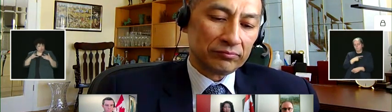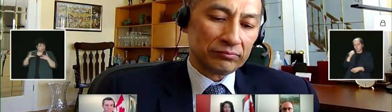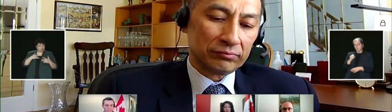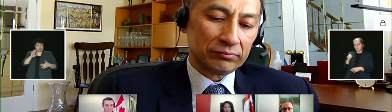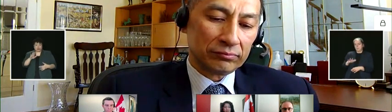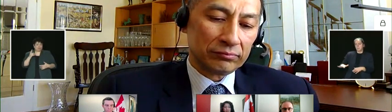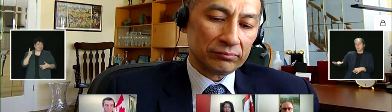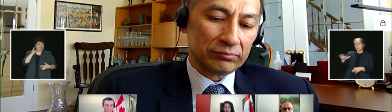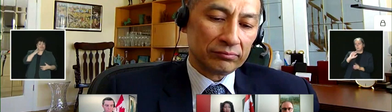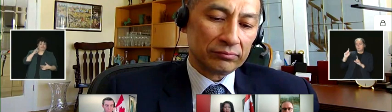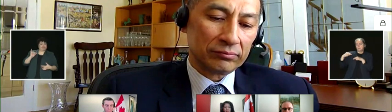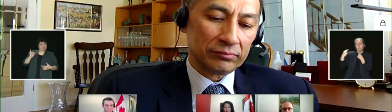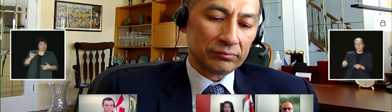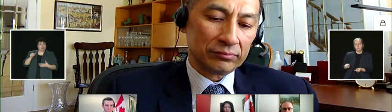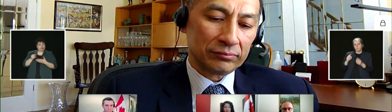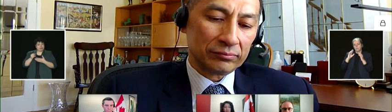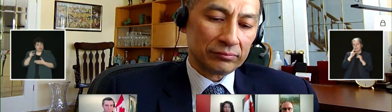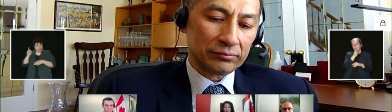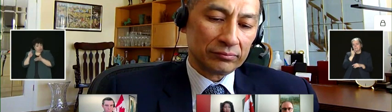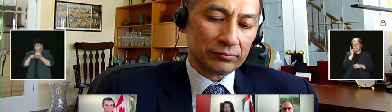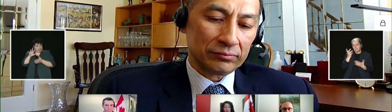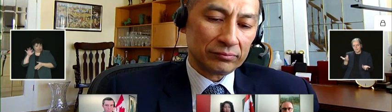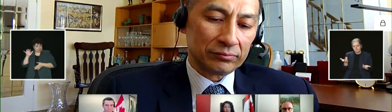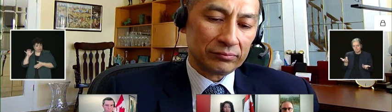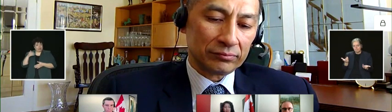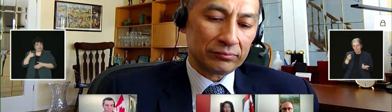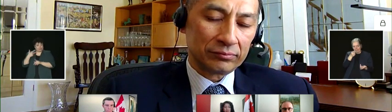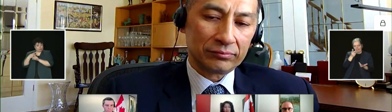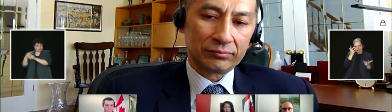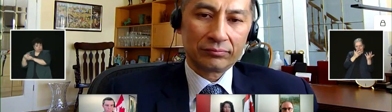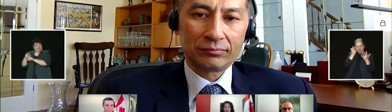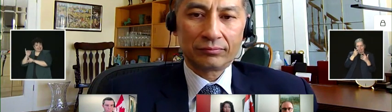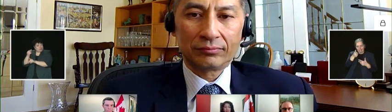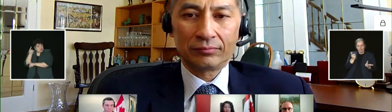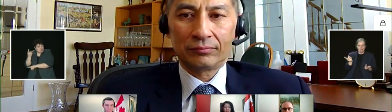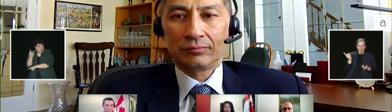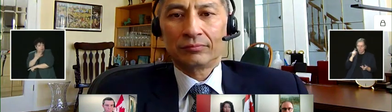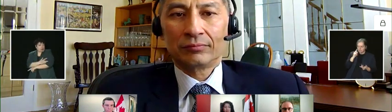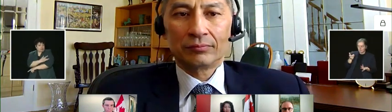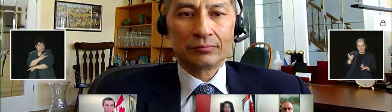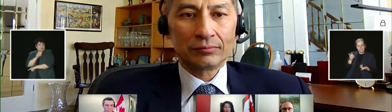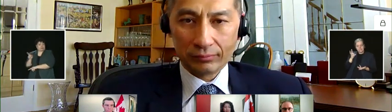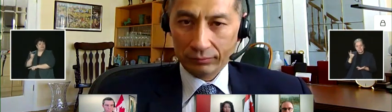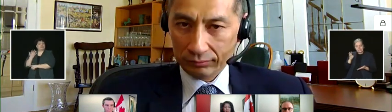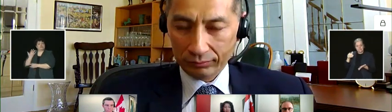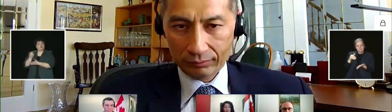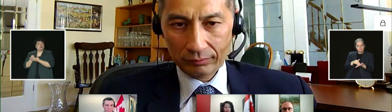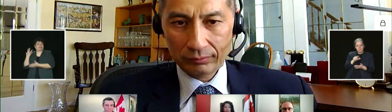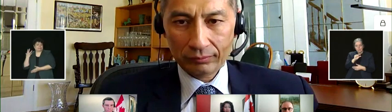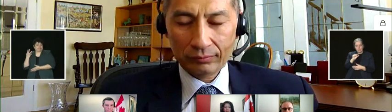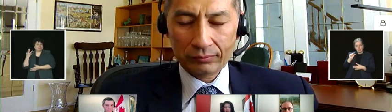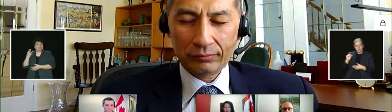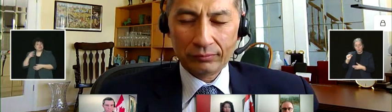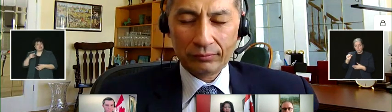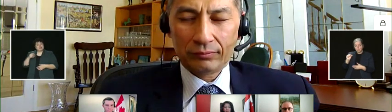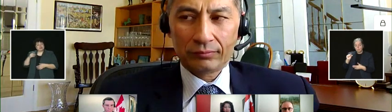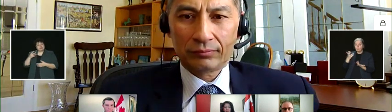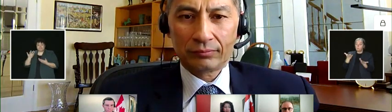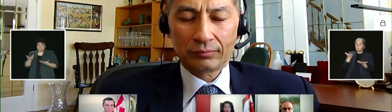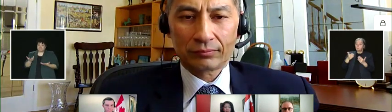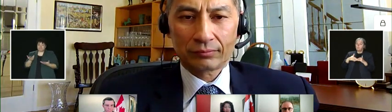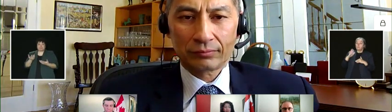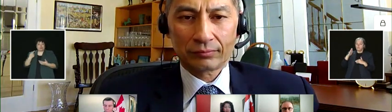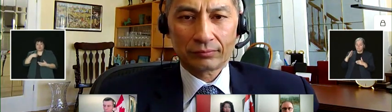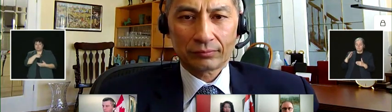concerning is that to you to hear that 1,500 doses at least, and only in one province, have been wasted, considering the